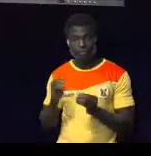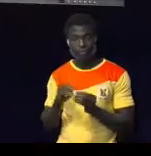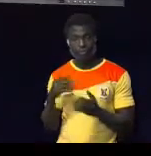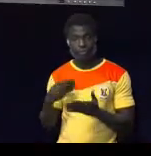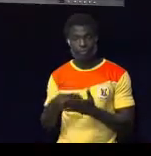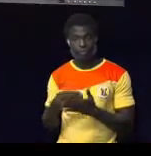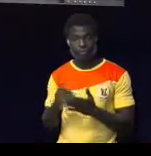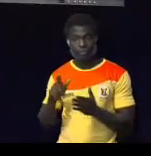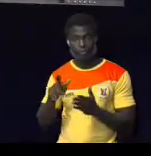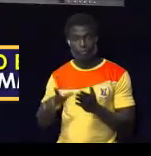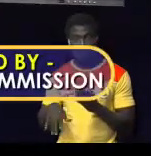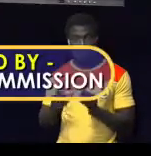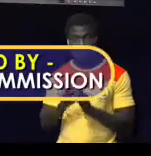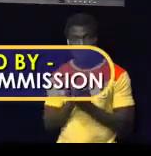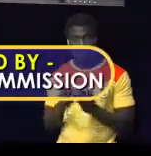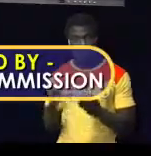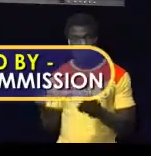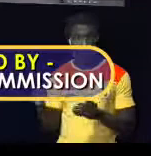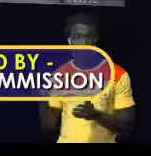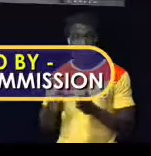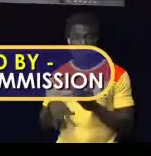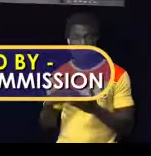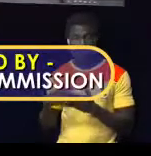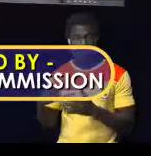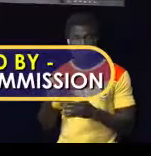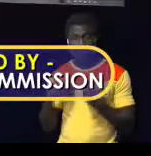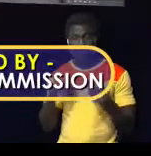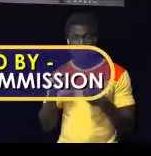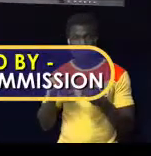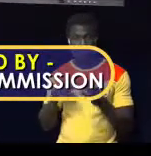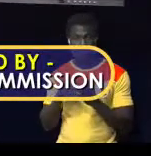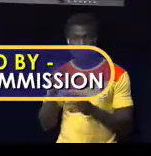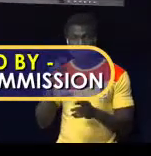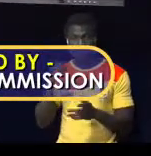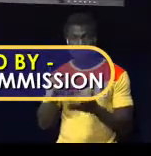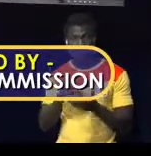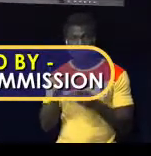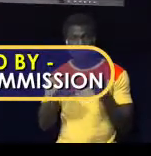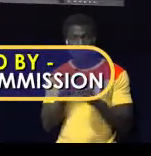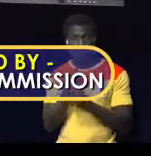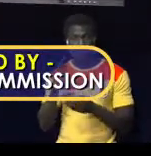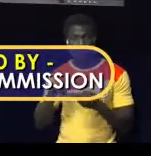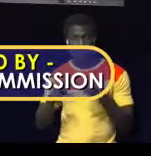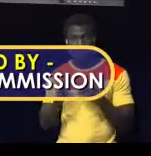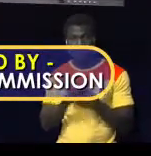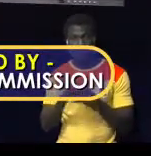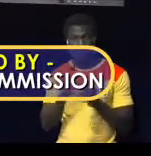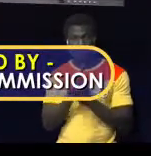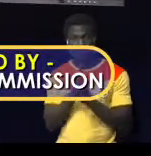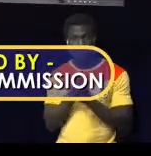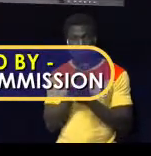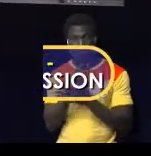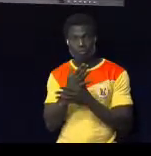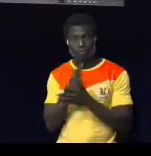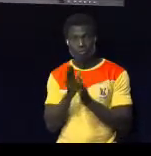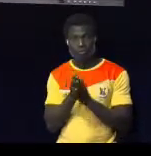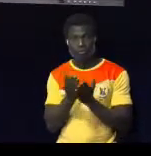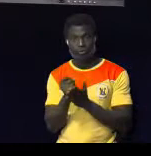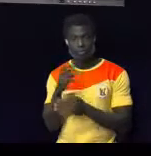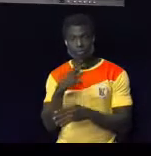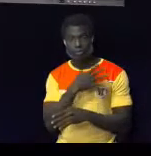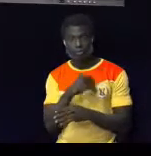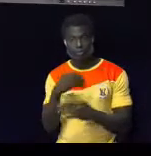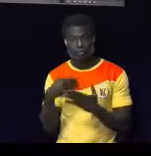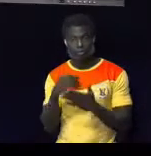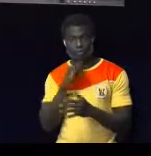less money we have to pay. Okay. Now, this kind of relationship between the books